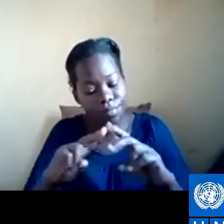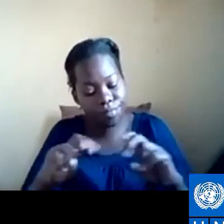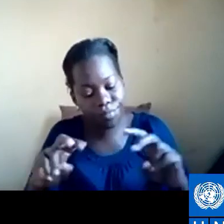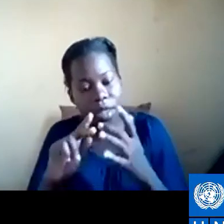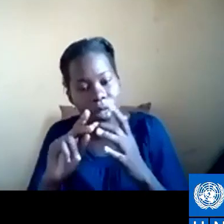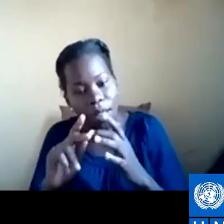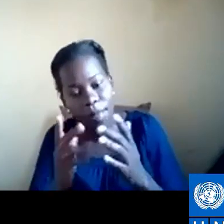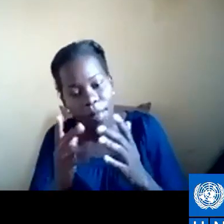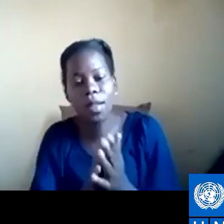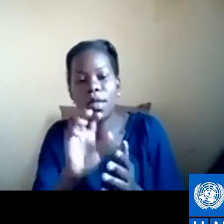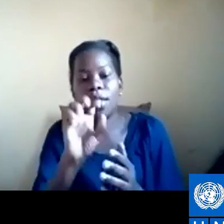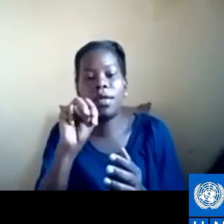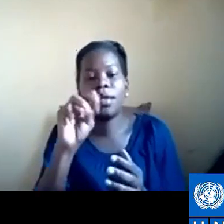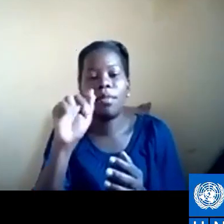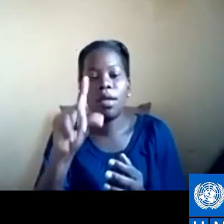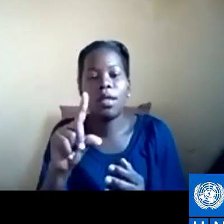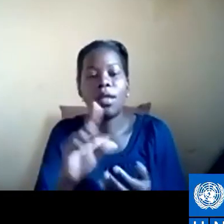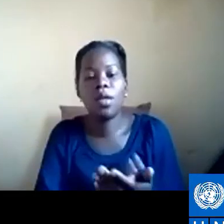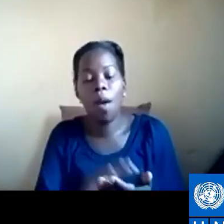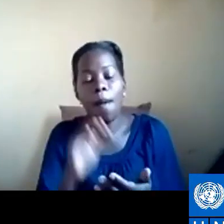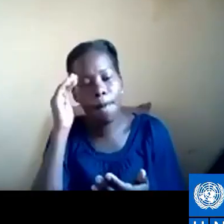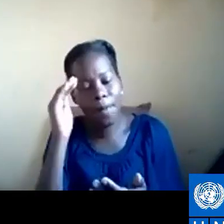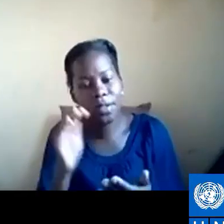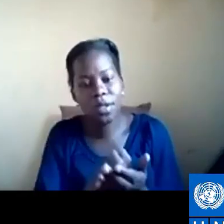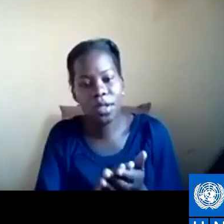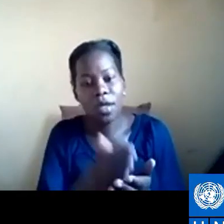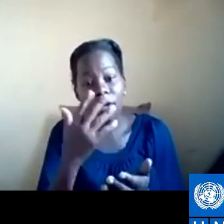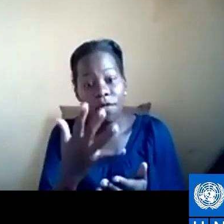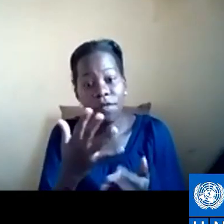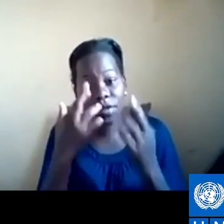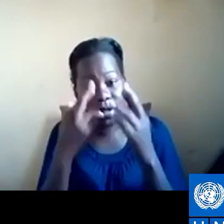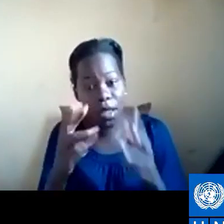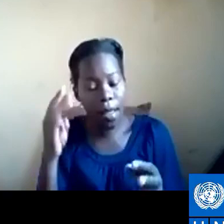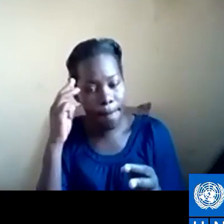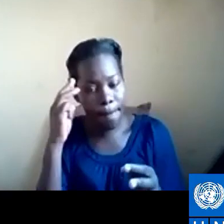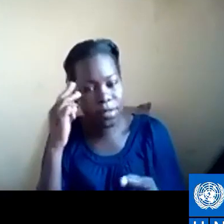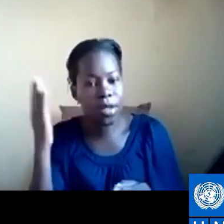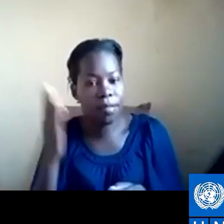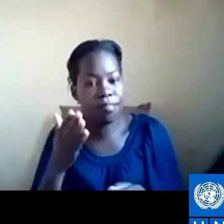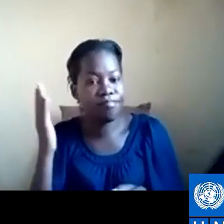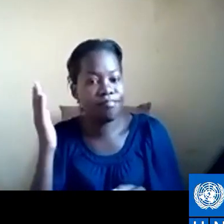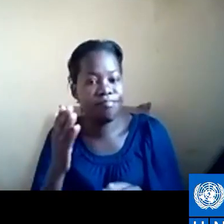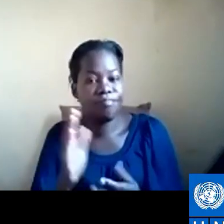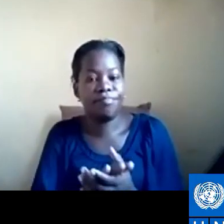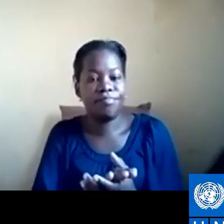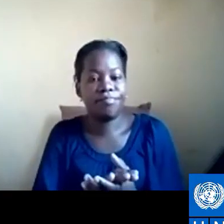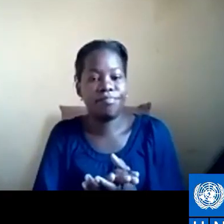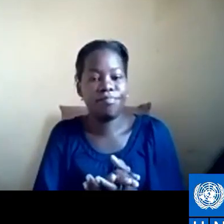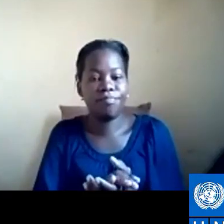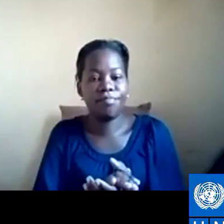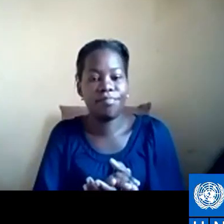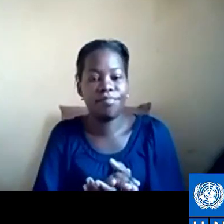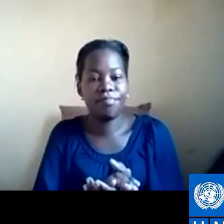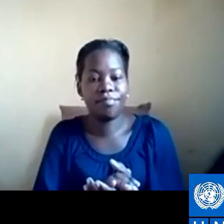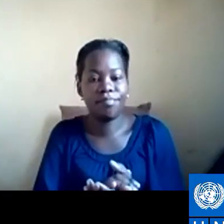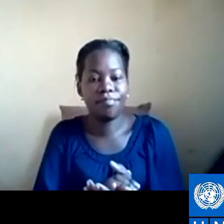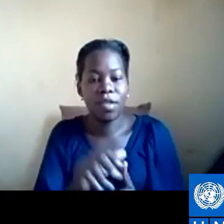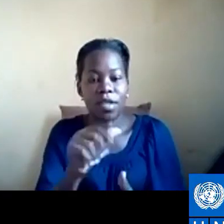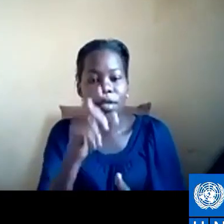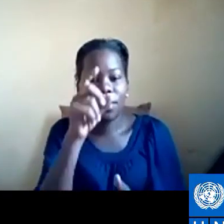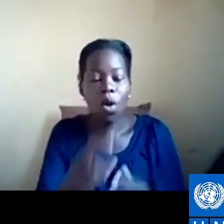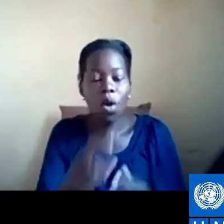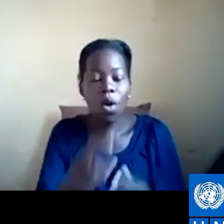you all on the 5th when we begin the masterclass sessions, where one of you will win 100 million shillings worth of